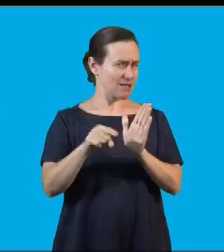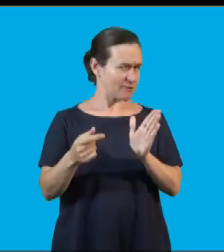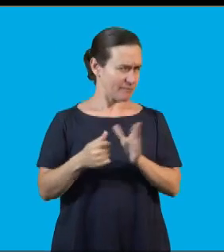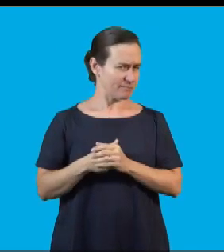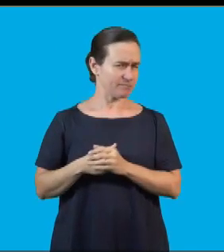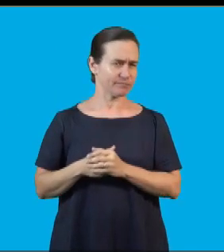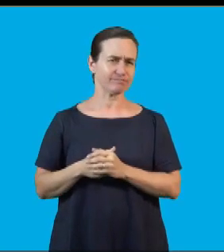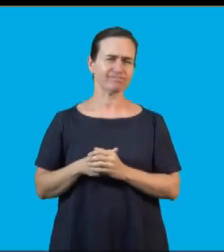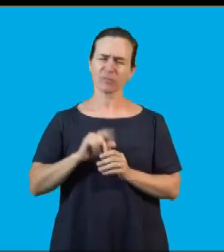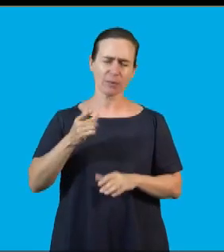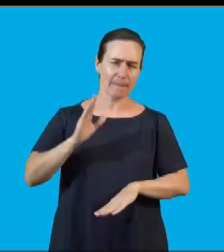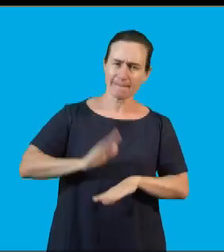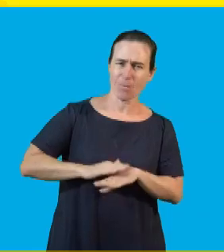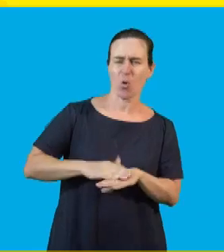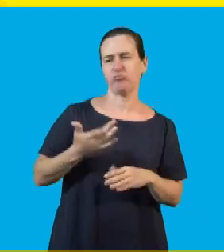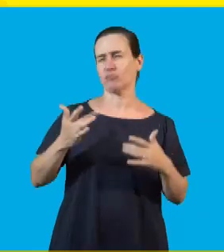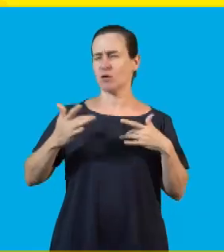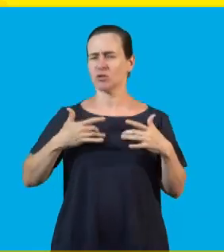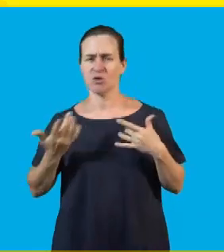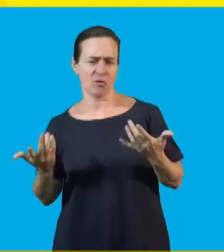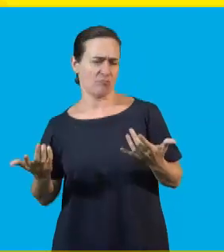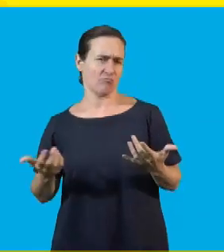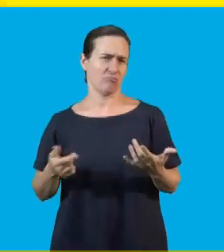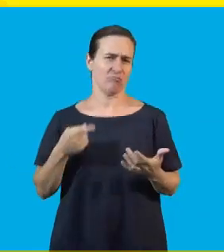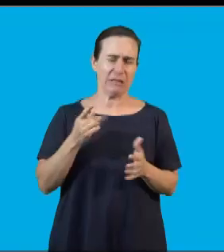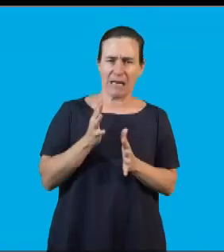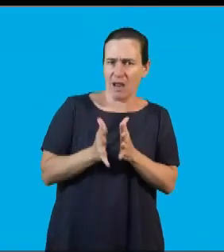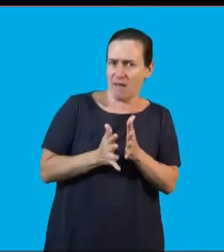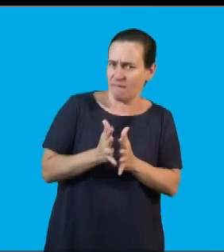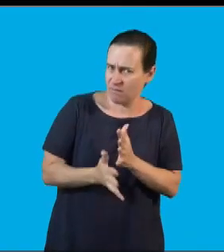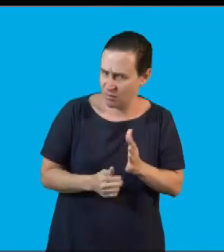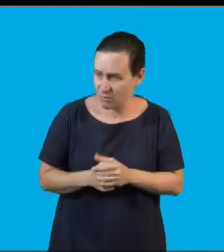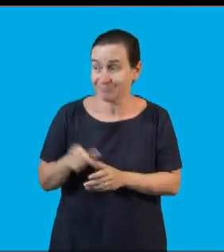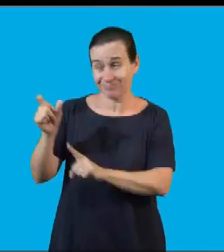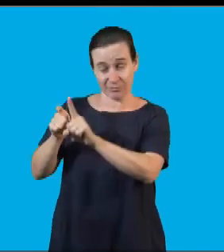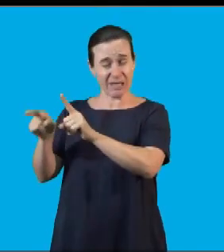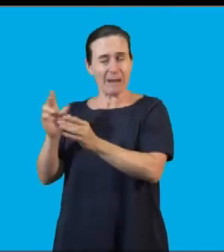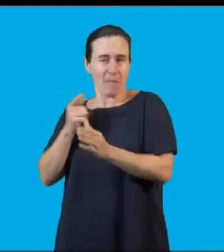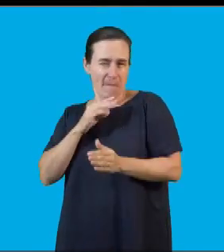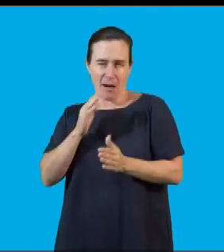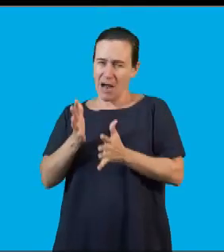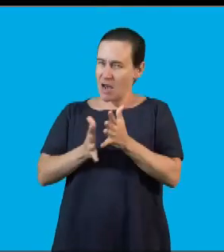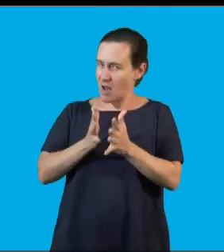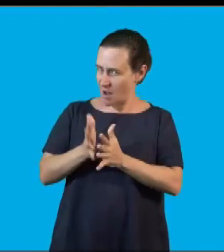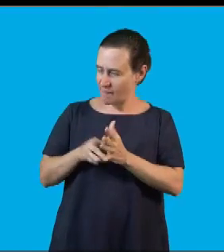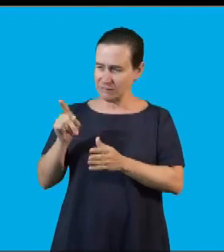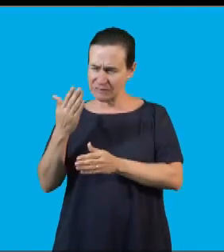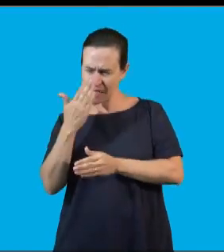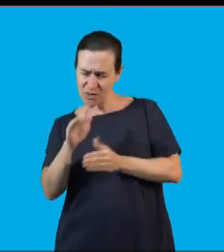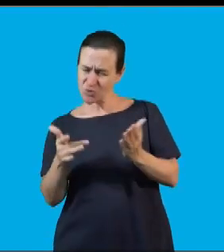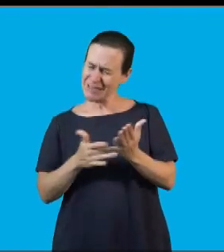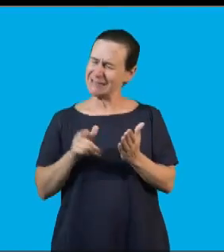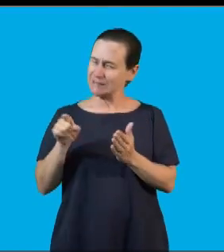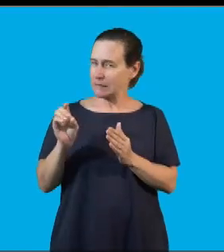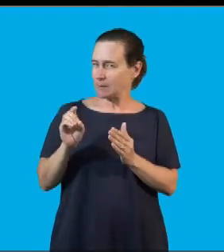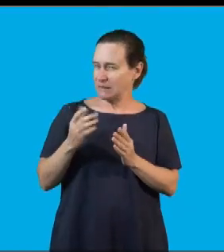enough. So concerned, worried. Here we go, cautious. The writer is cautious. His attitude